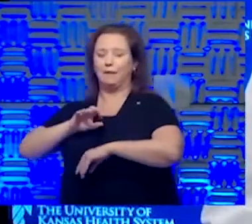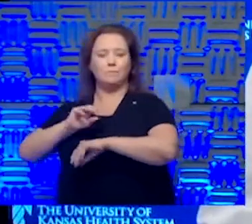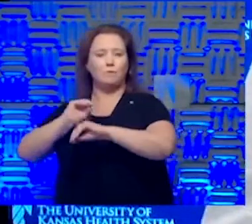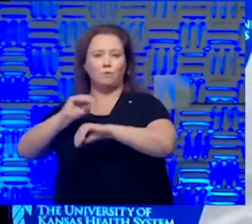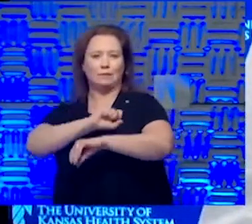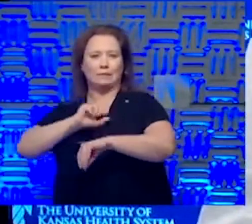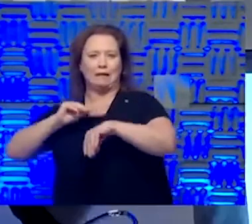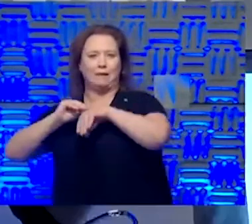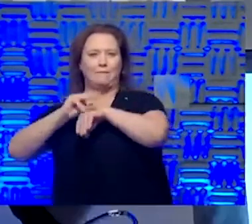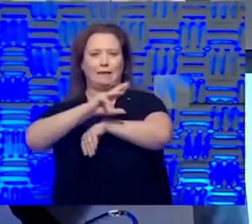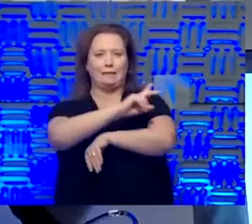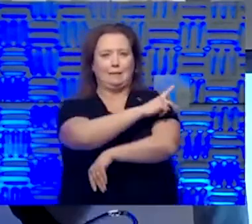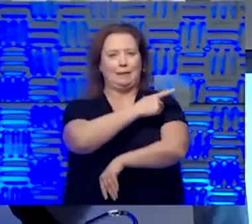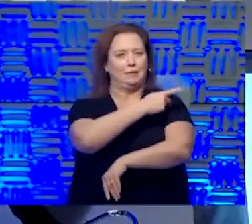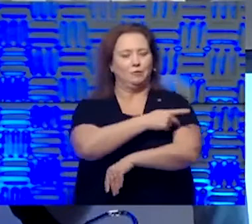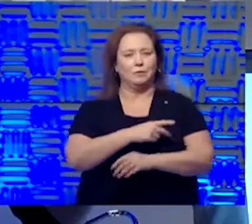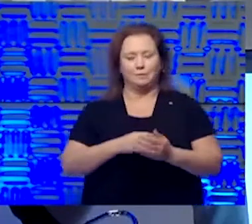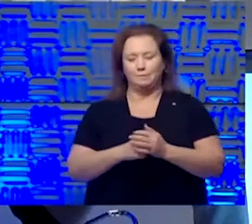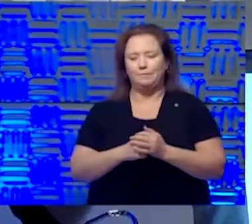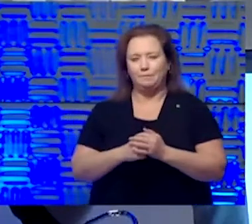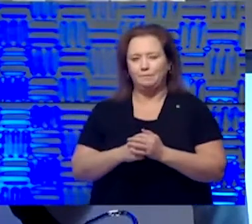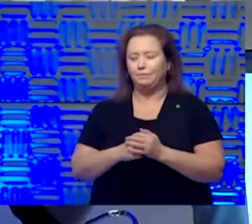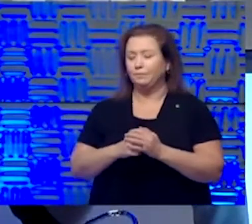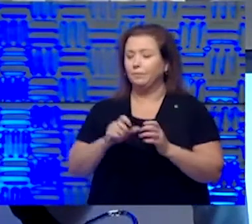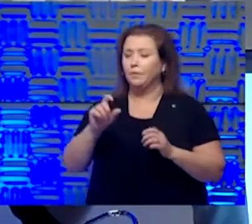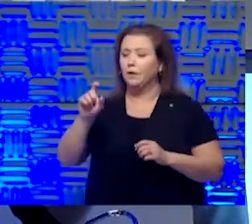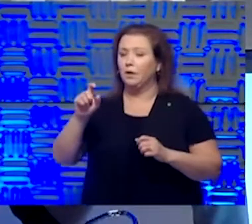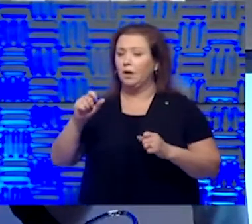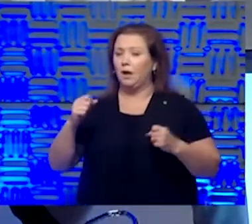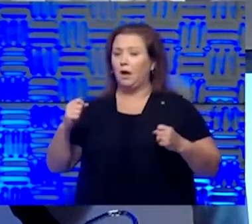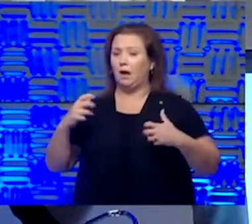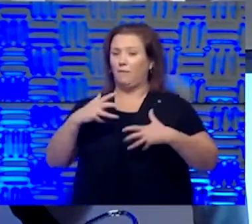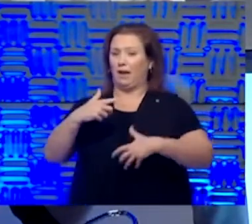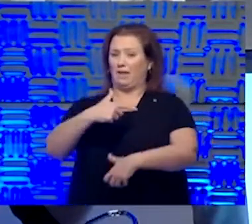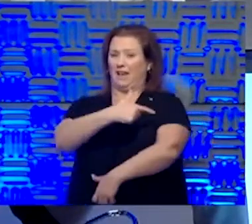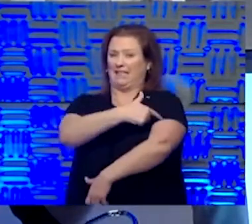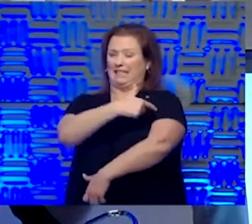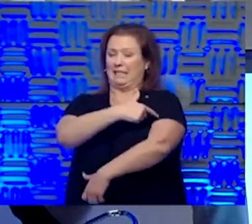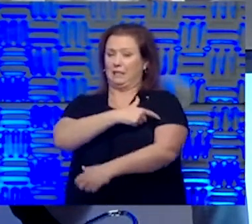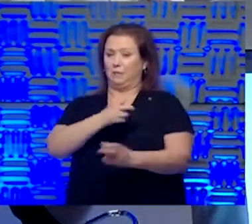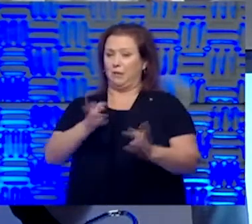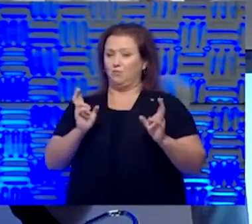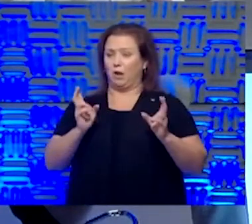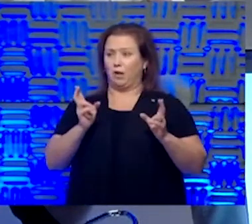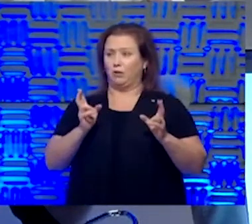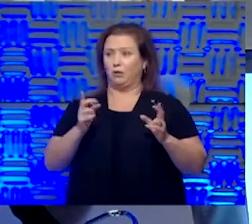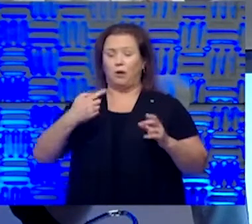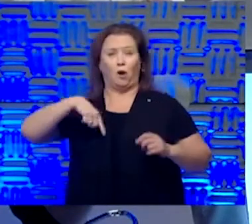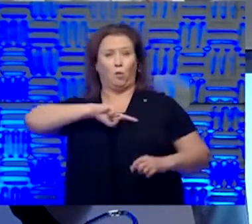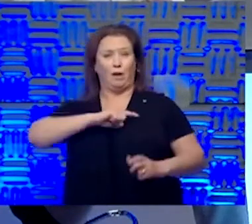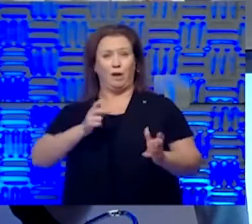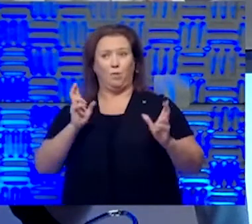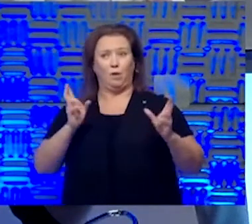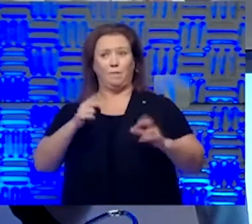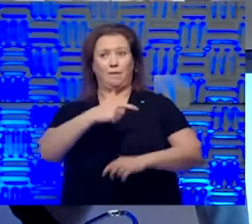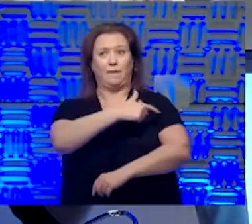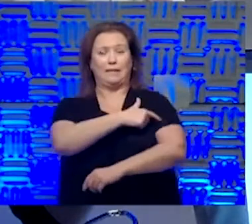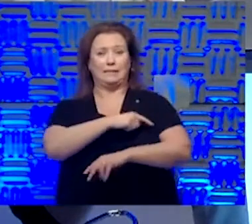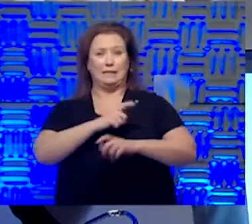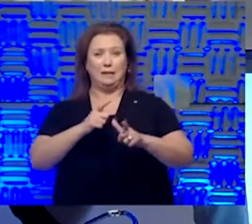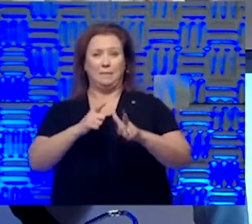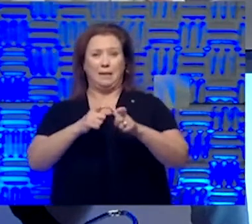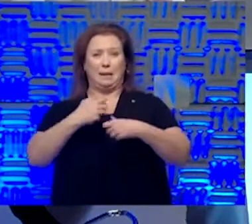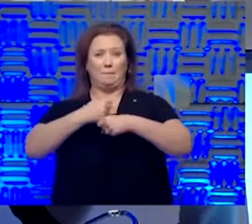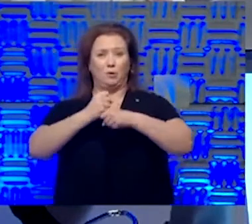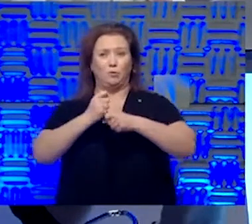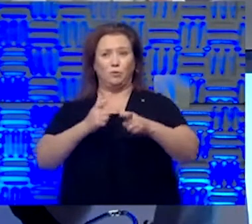So, okay. Absolutely. Should we be afraid of a vaccine being rushed to market? Oh, are we worried about the vaccine getting out too fast,